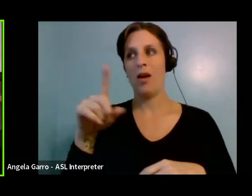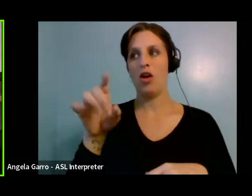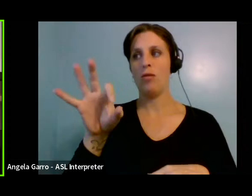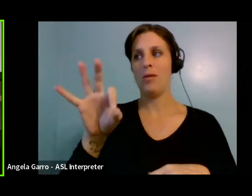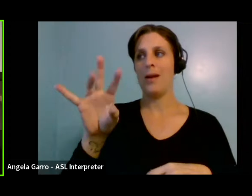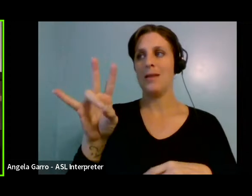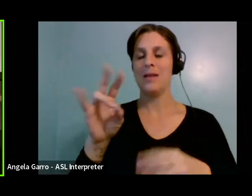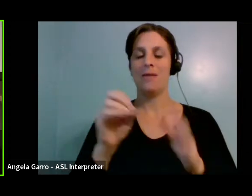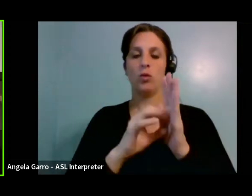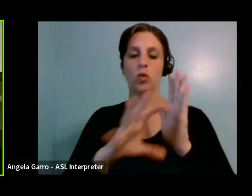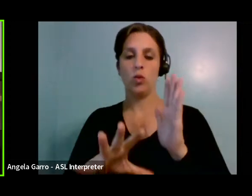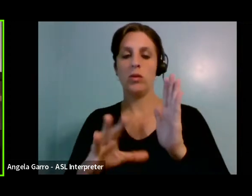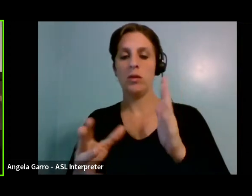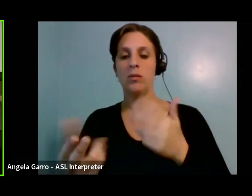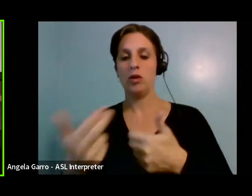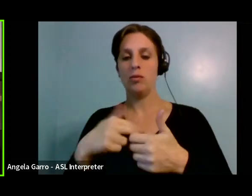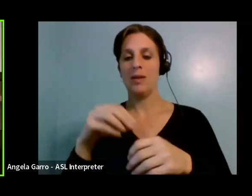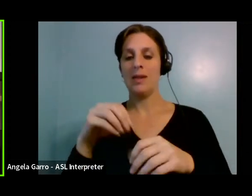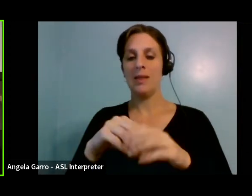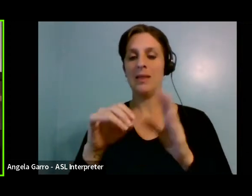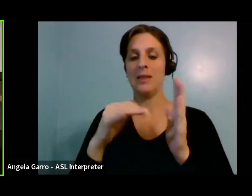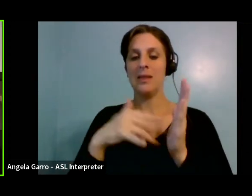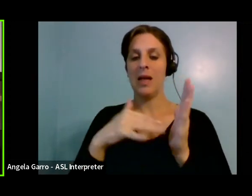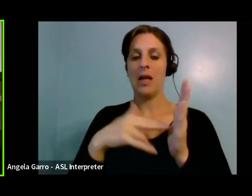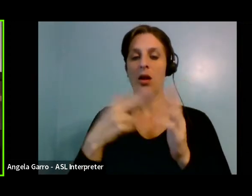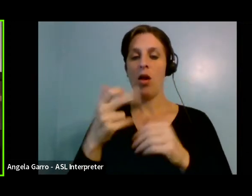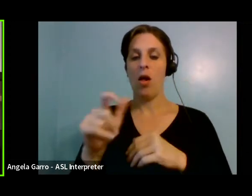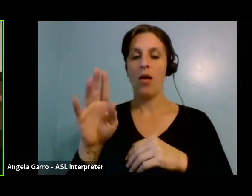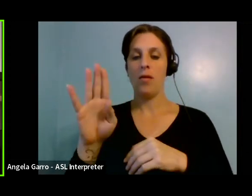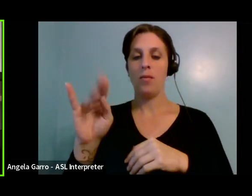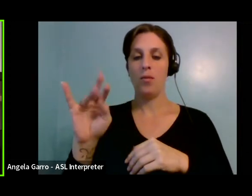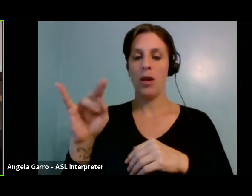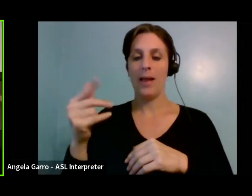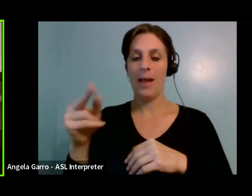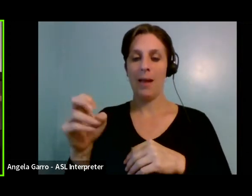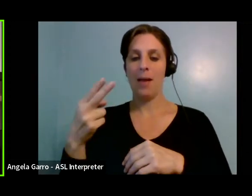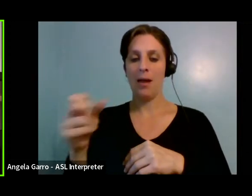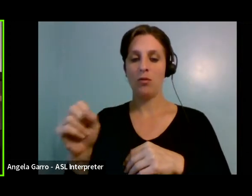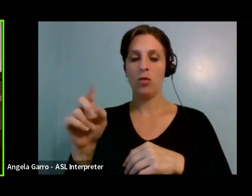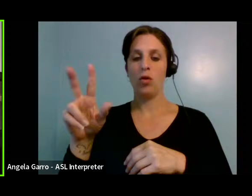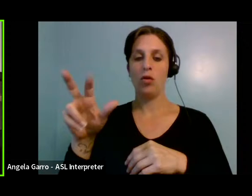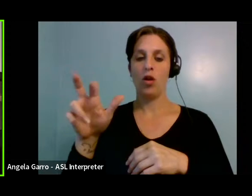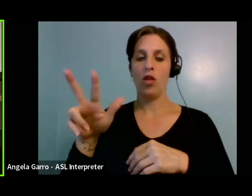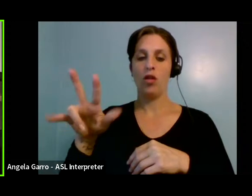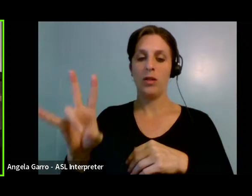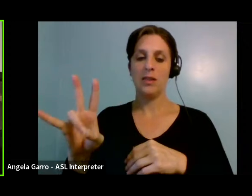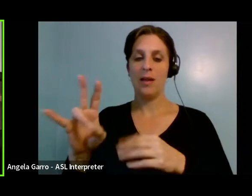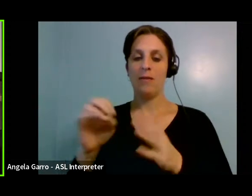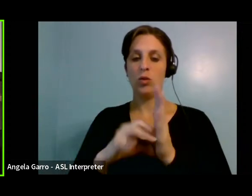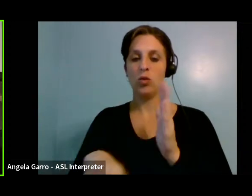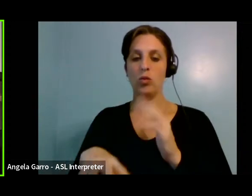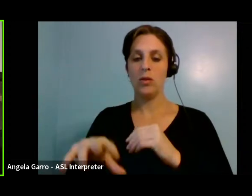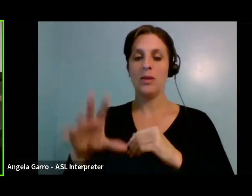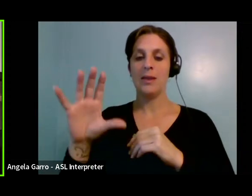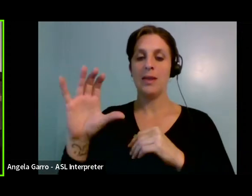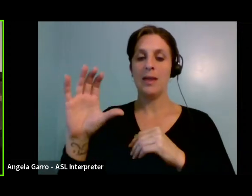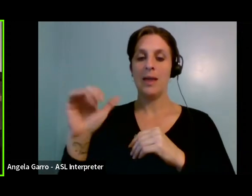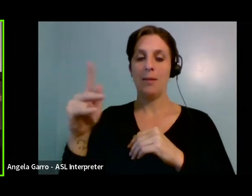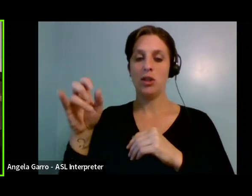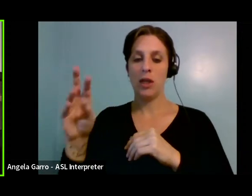participate in the study hall. Burlingame High School, 337 students. Cappuccino, 60